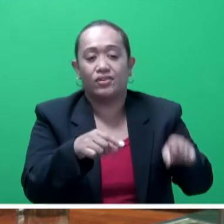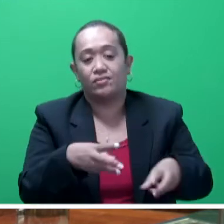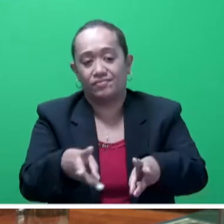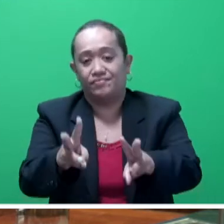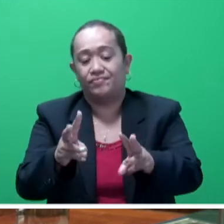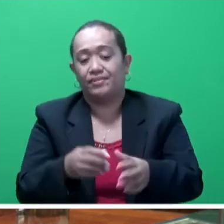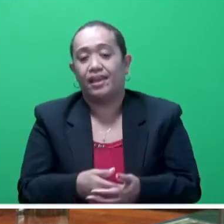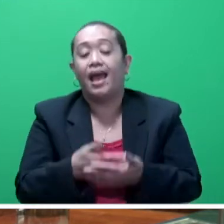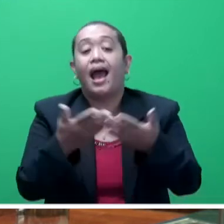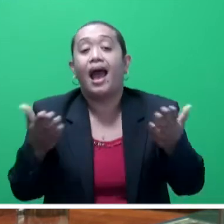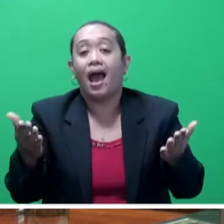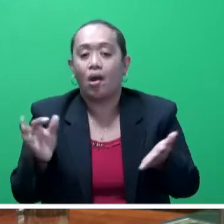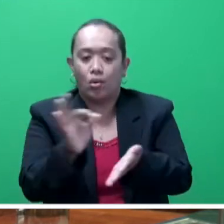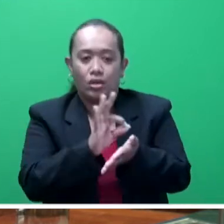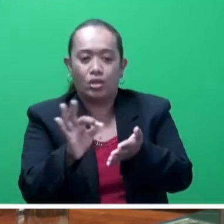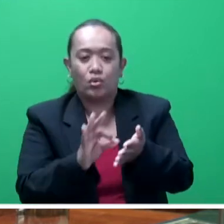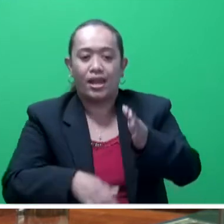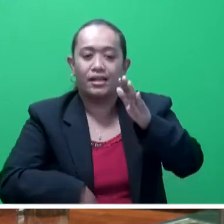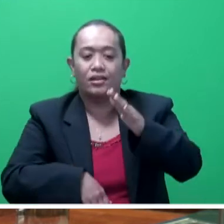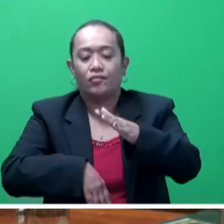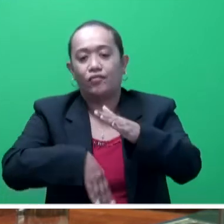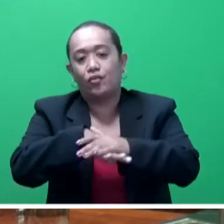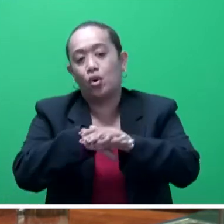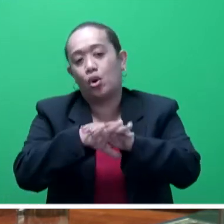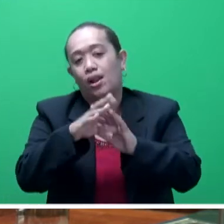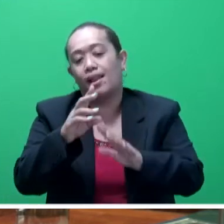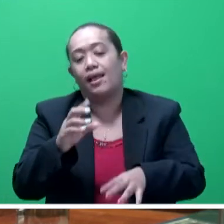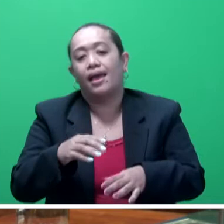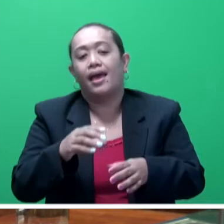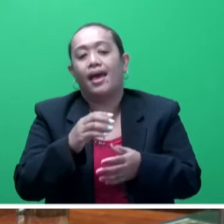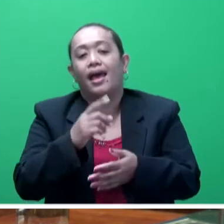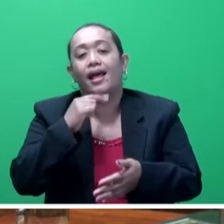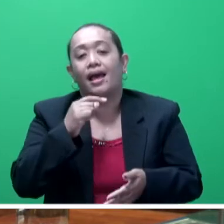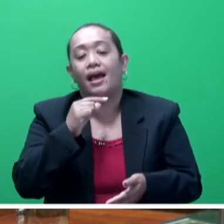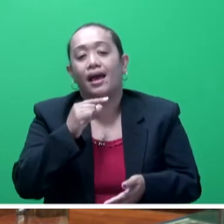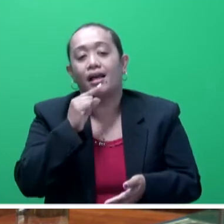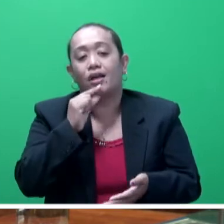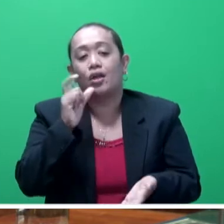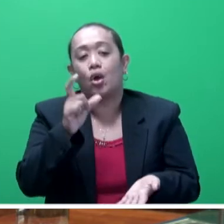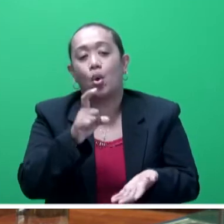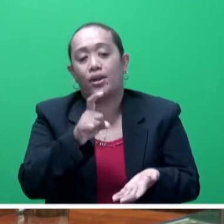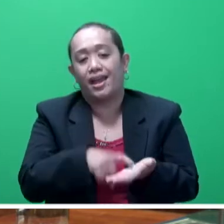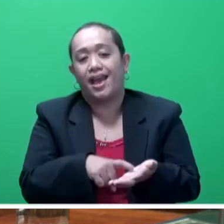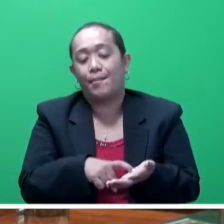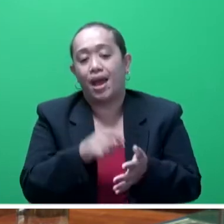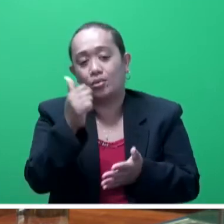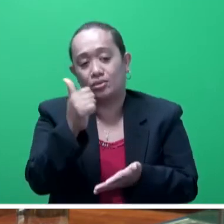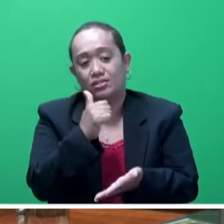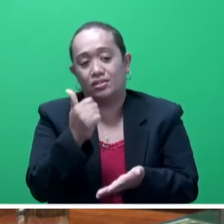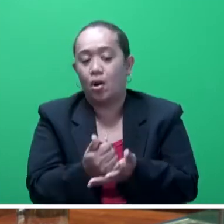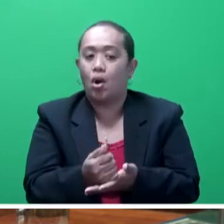off full outstanding loan amount, or through partial loan write-off, or as a temporary